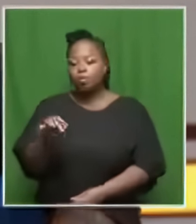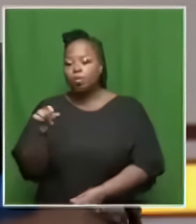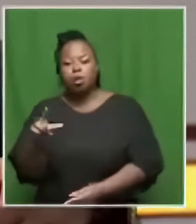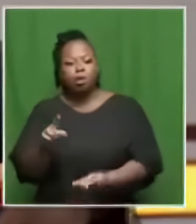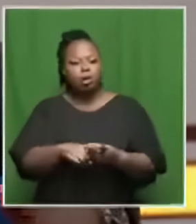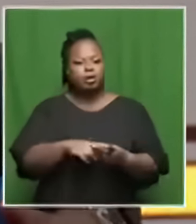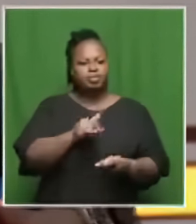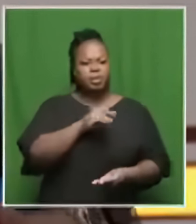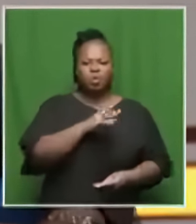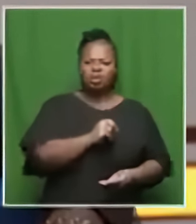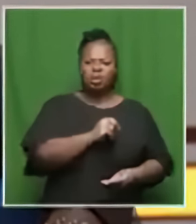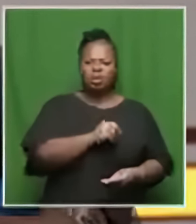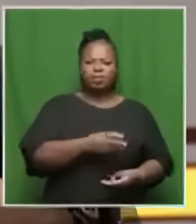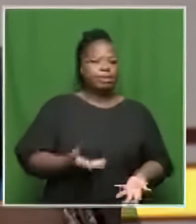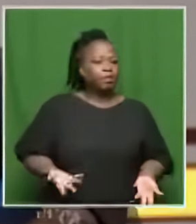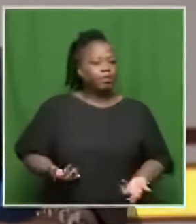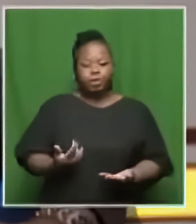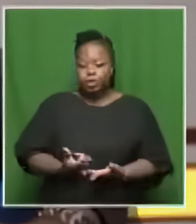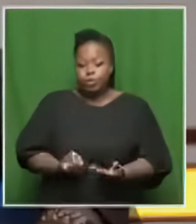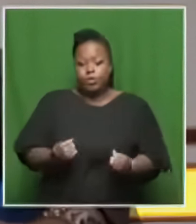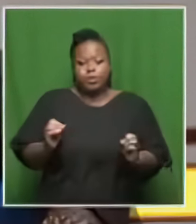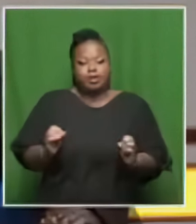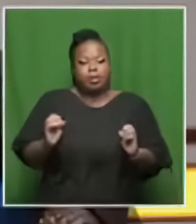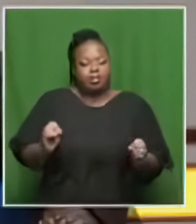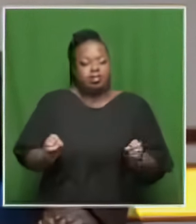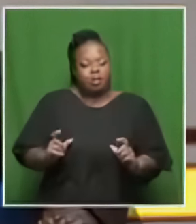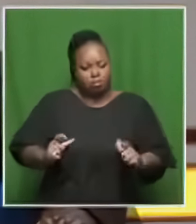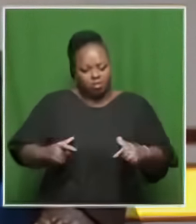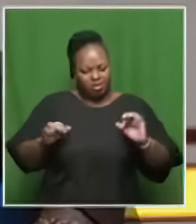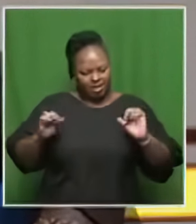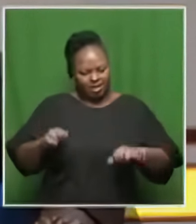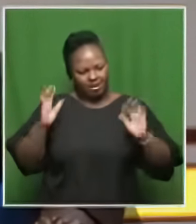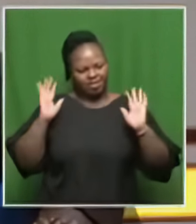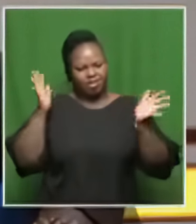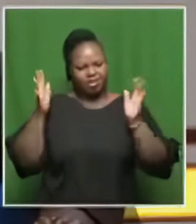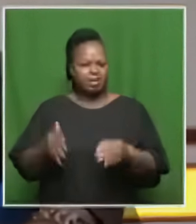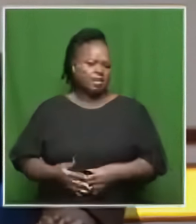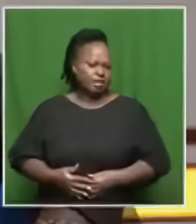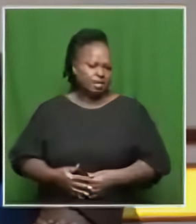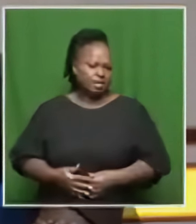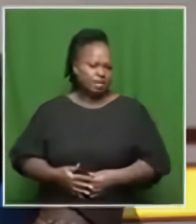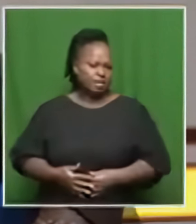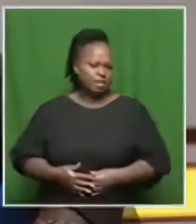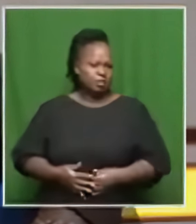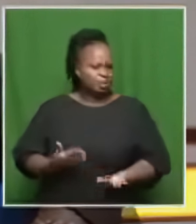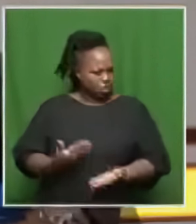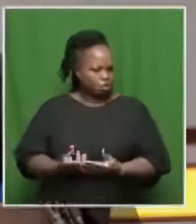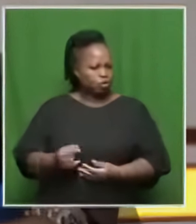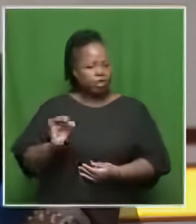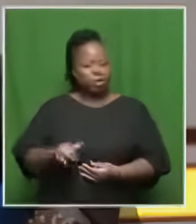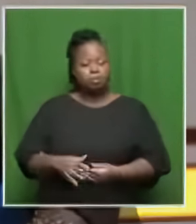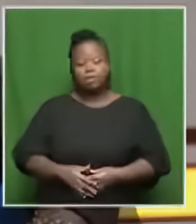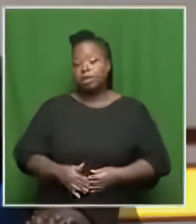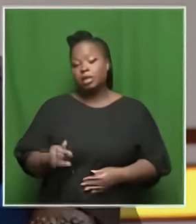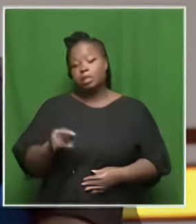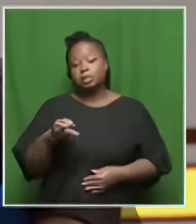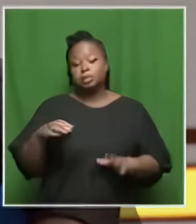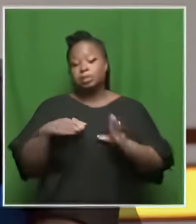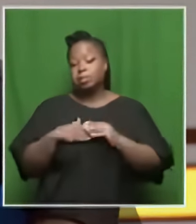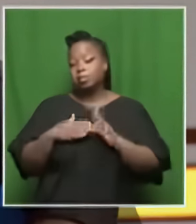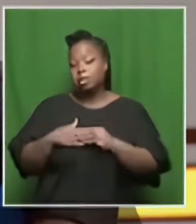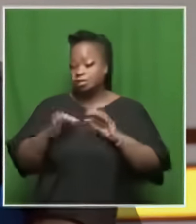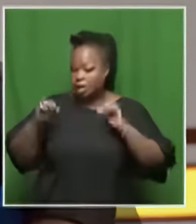Mokhotsi. We cannot do anything. Our committee agreed that let's do that. The ANC members